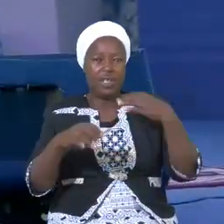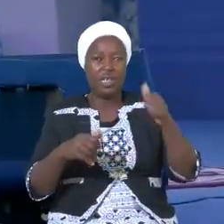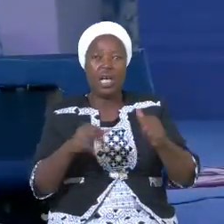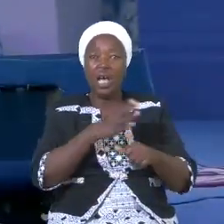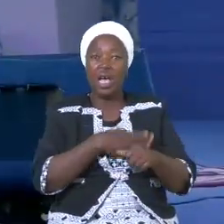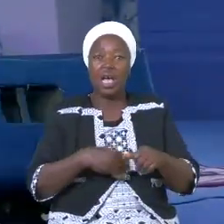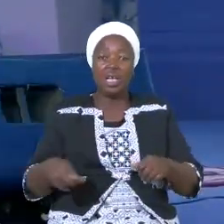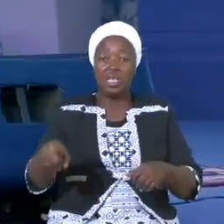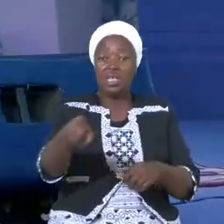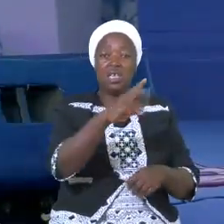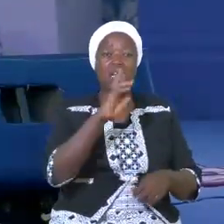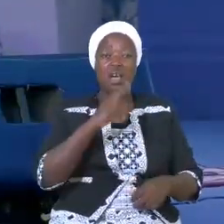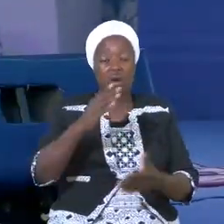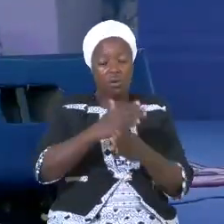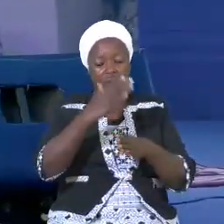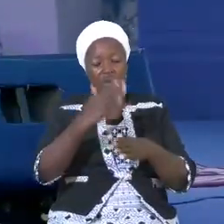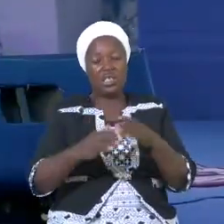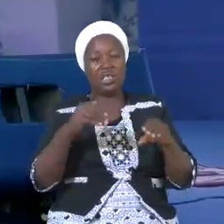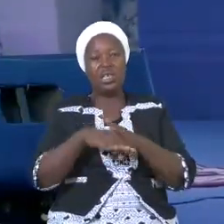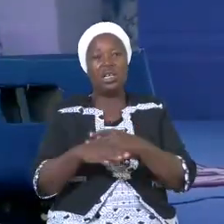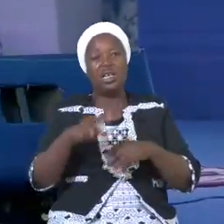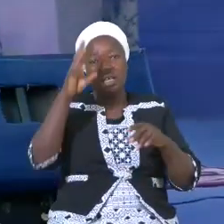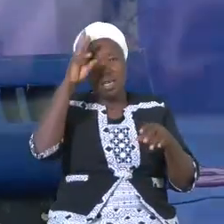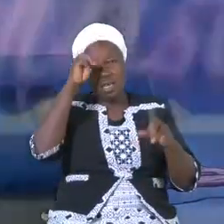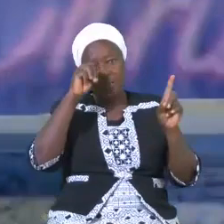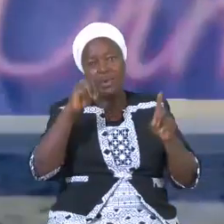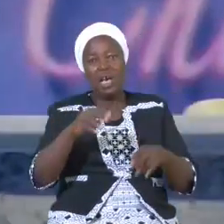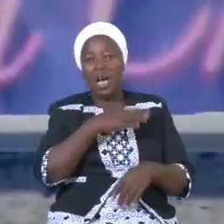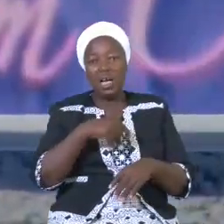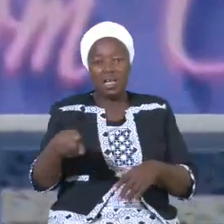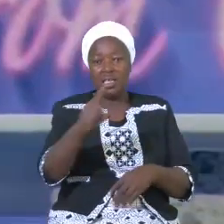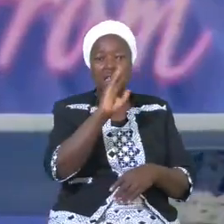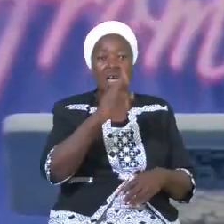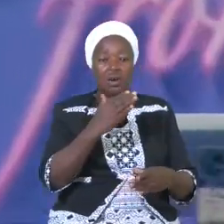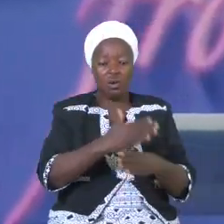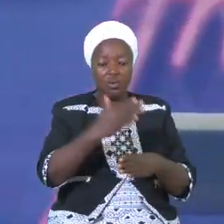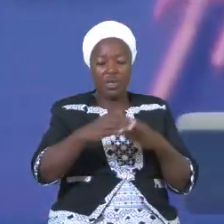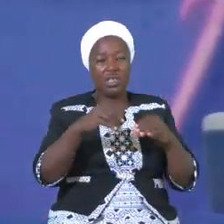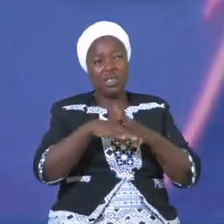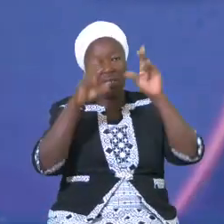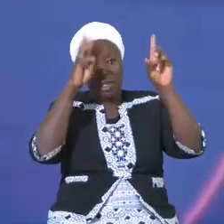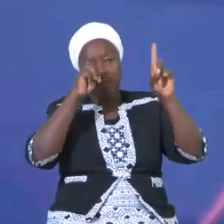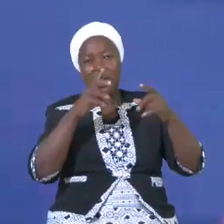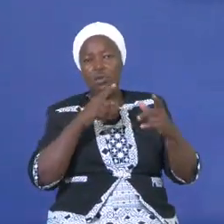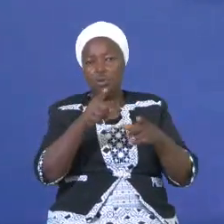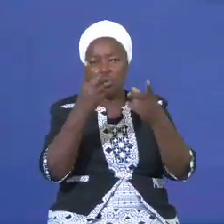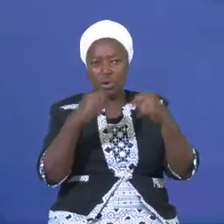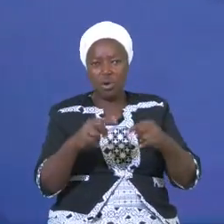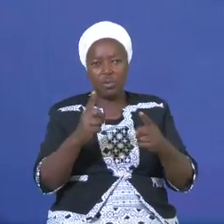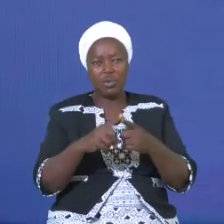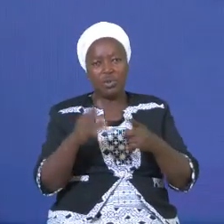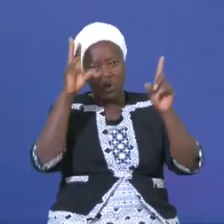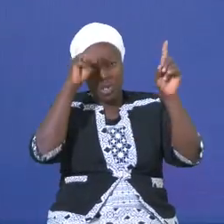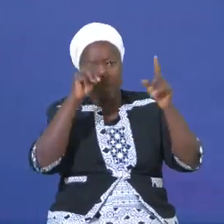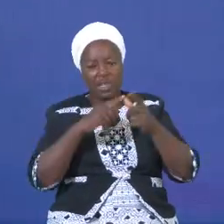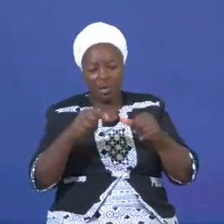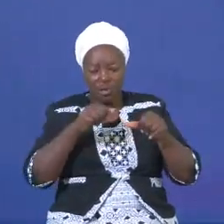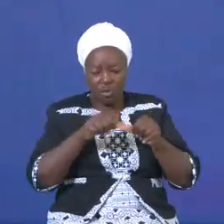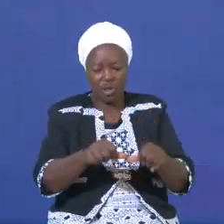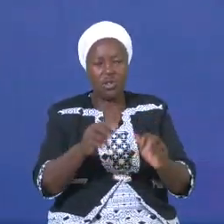complete in him and he completes in him you come to him you continue with